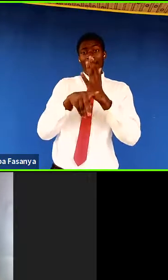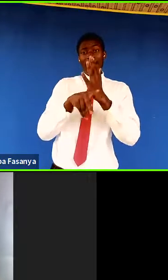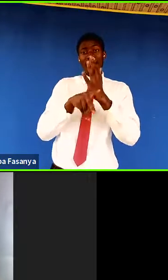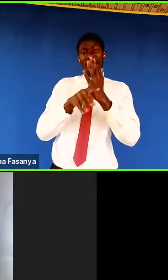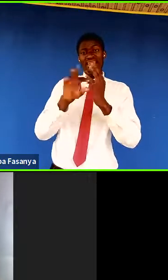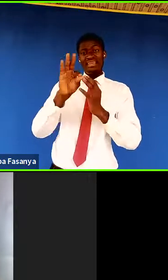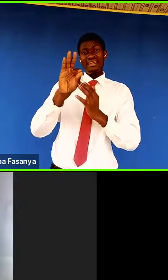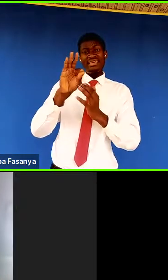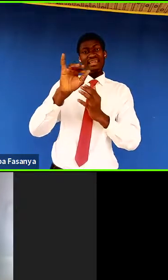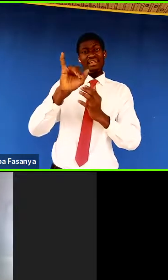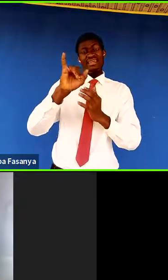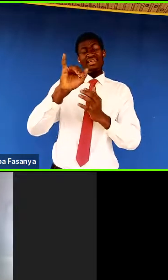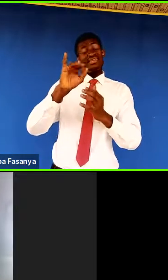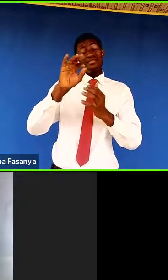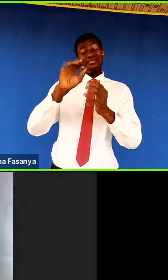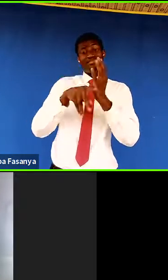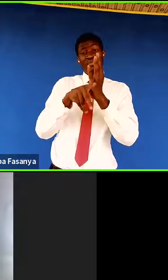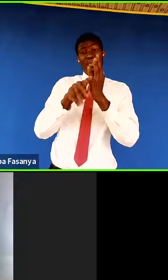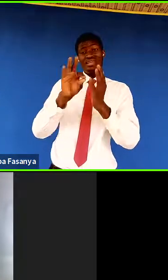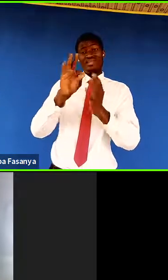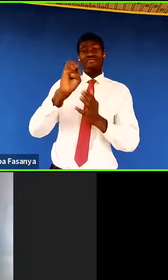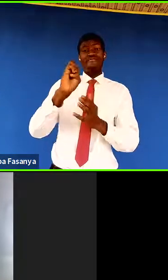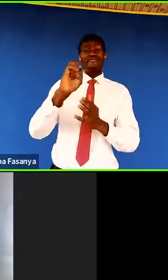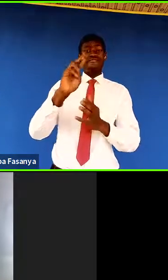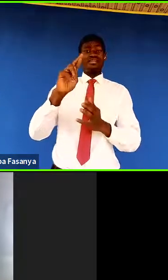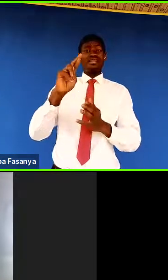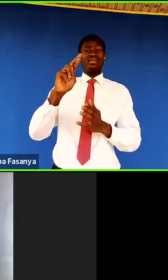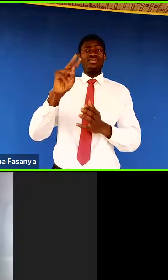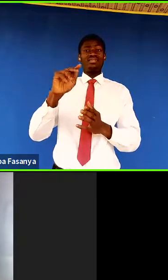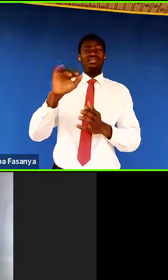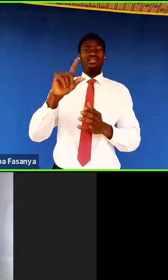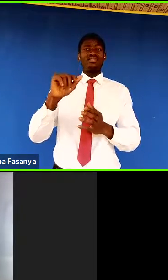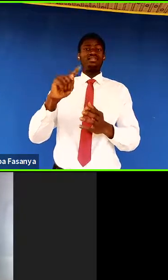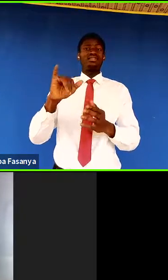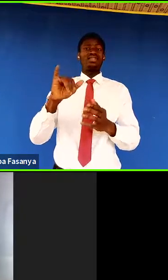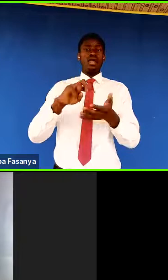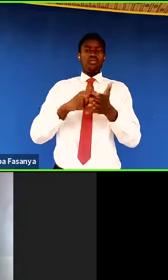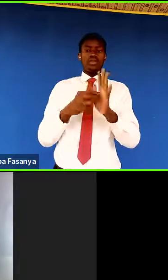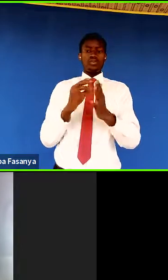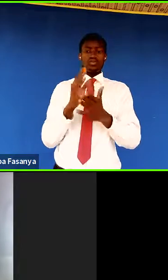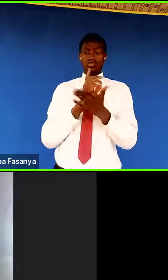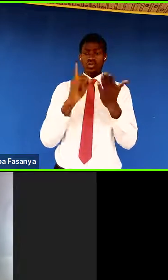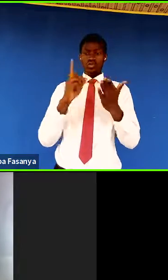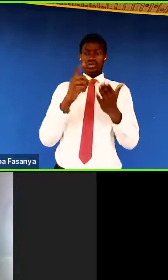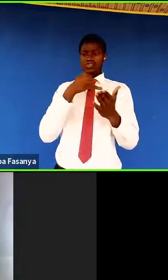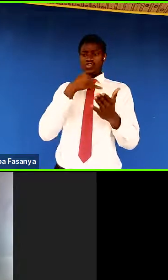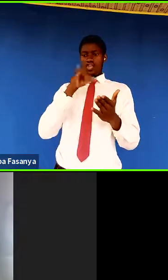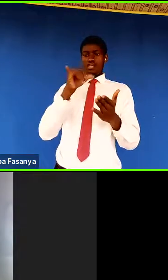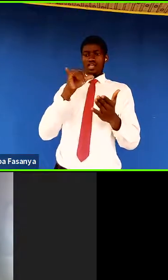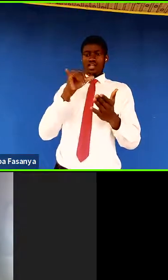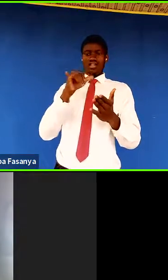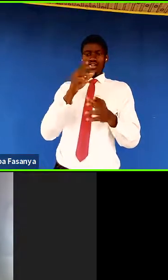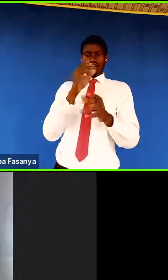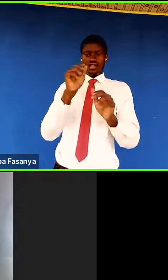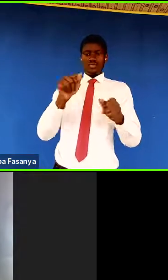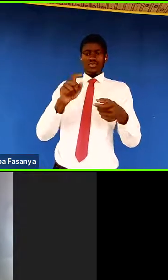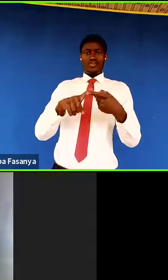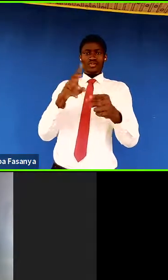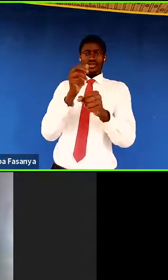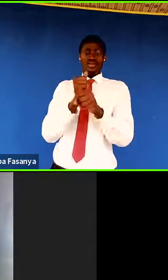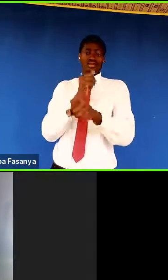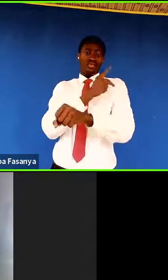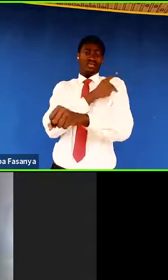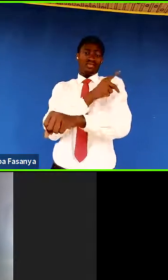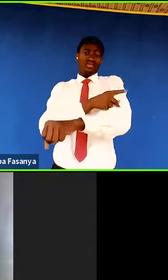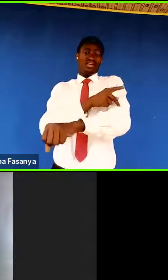Primary fertility is when someone has not been able to conceive at all. And secondary fertility, you know, people always think secondary